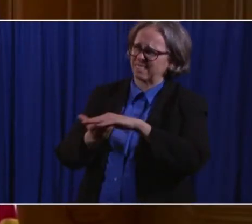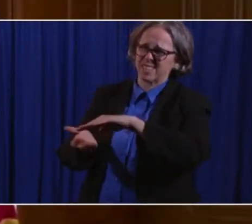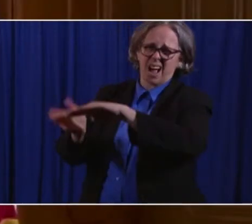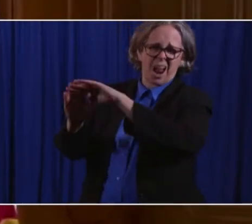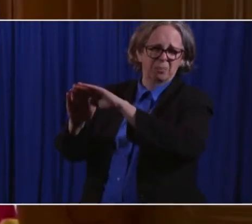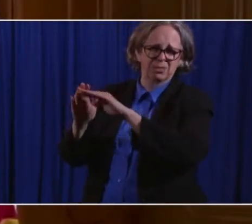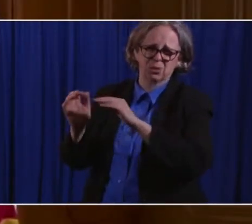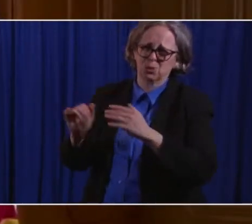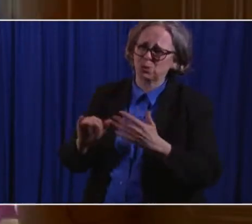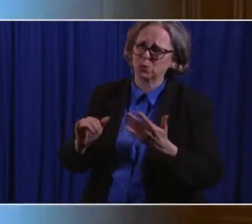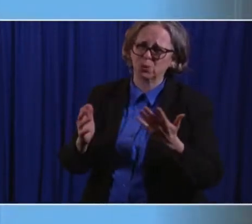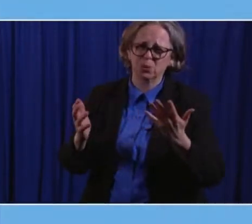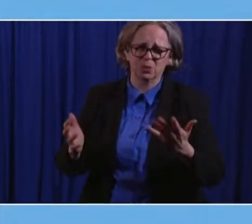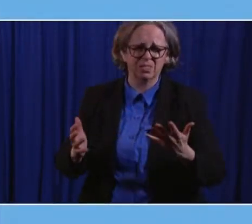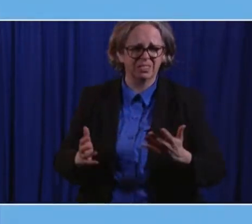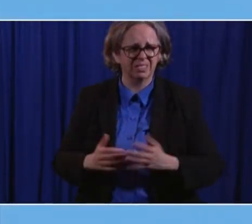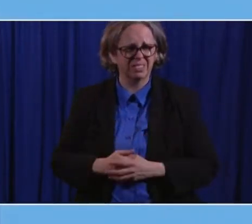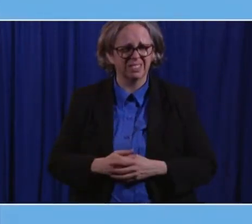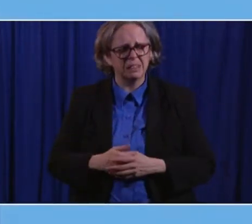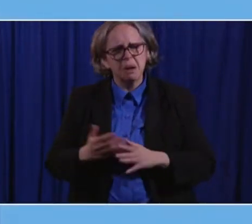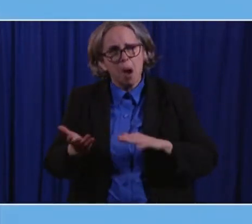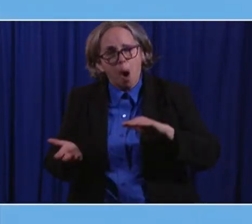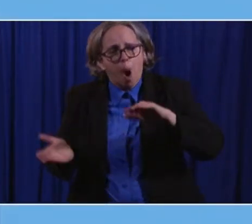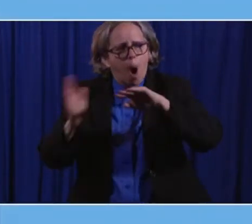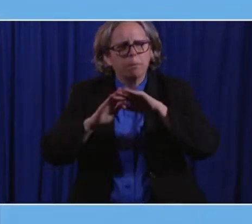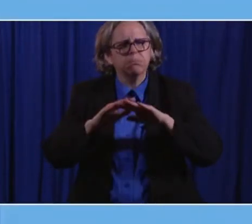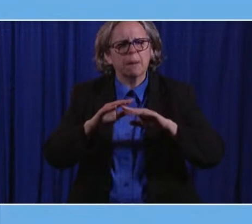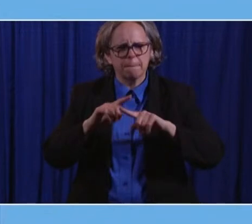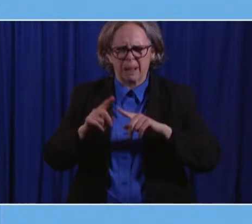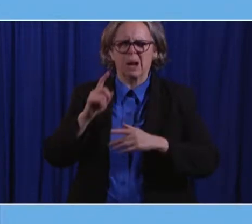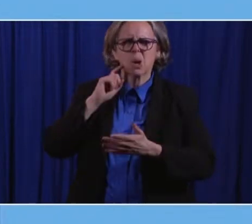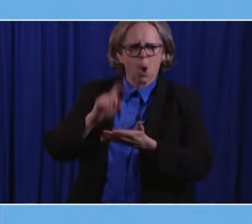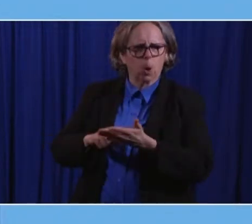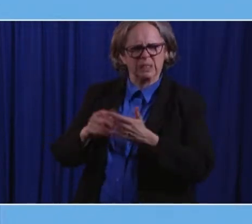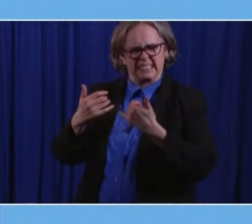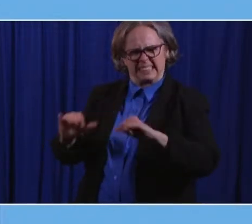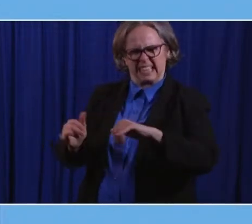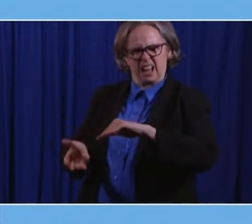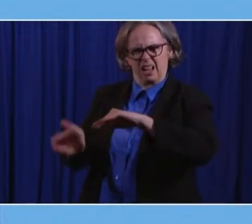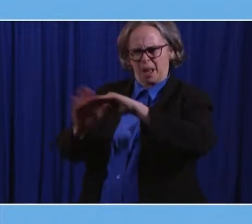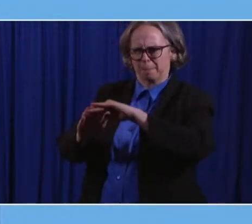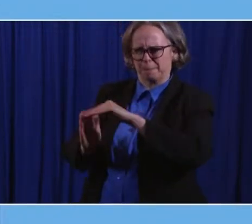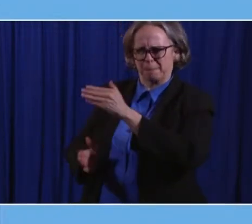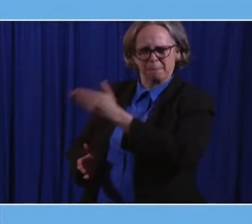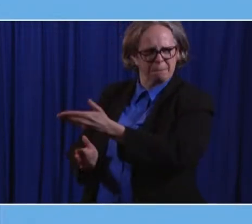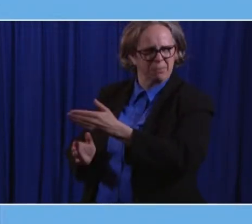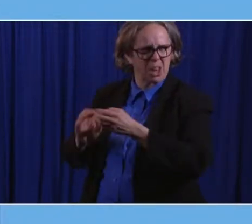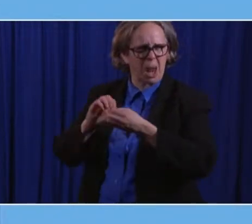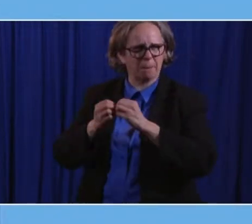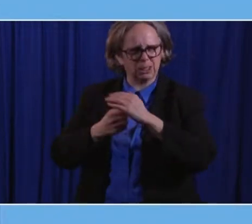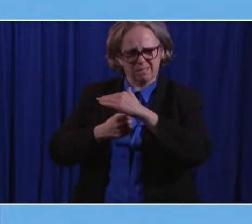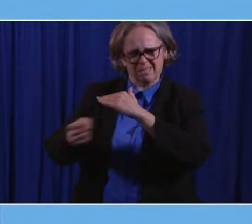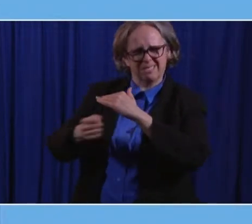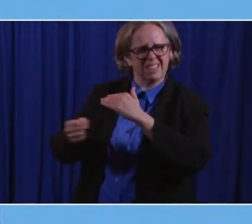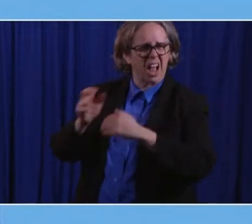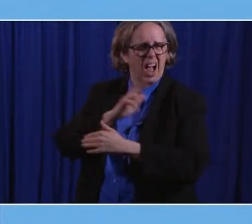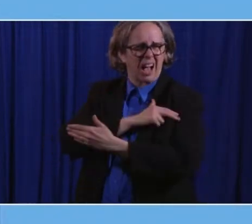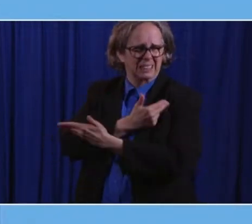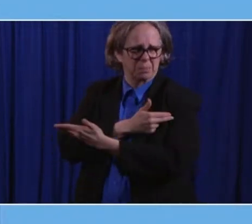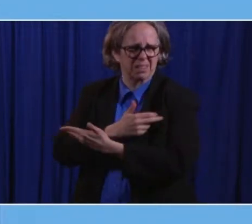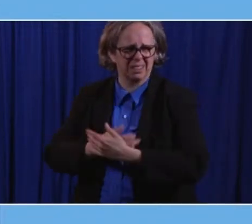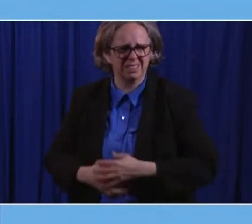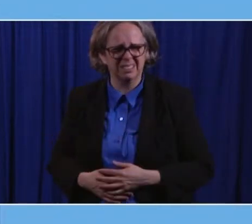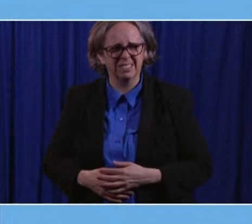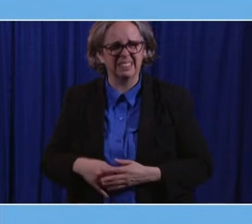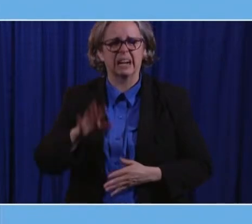number yet, but they're going in the wrong direction. As you can see, this is the number of people as of